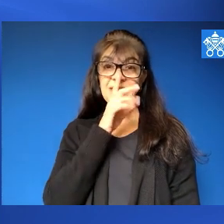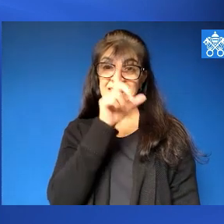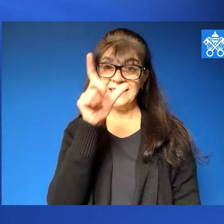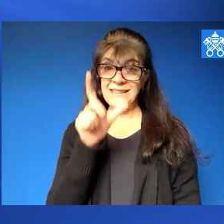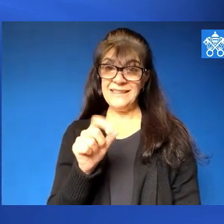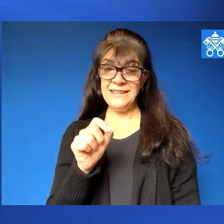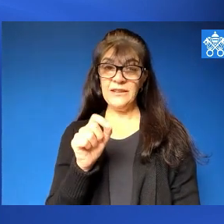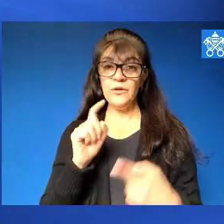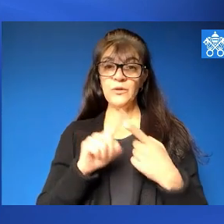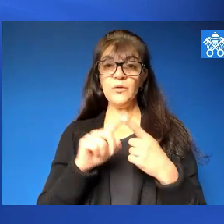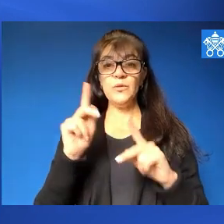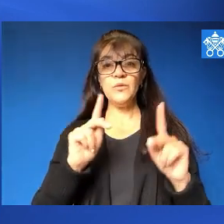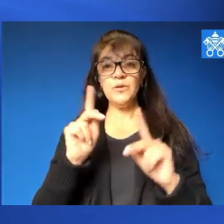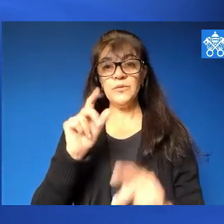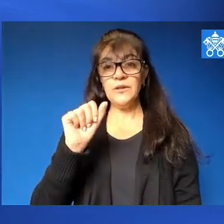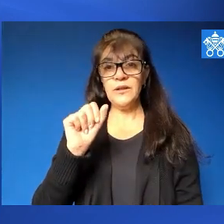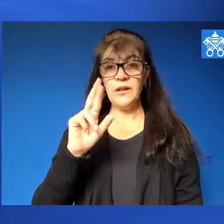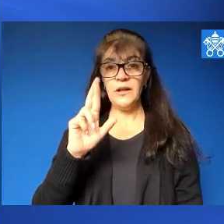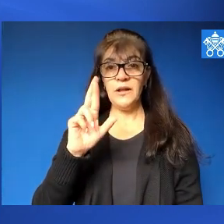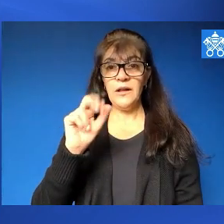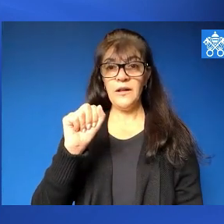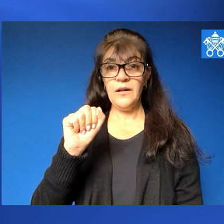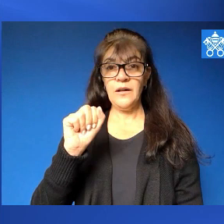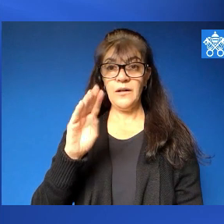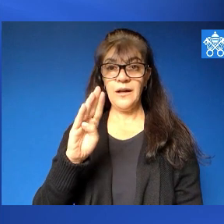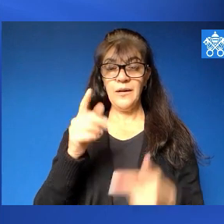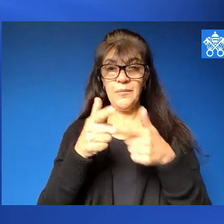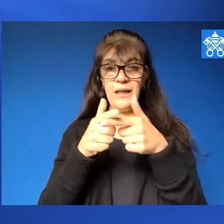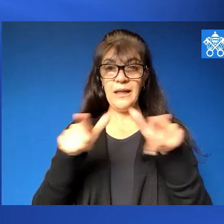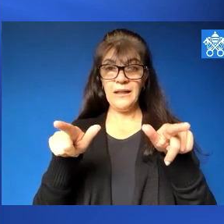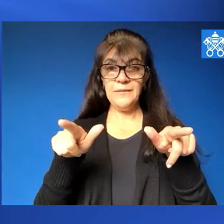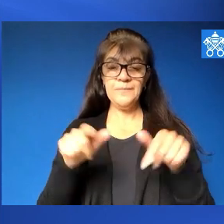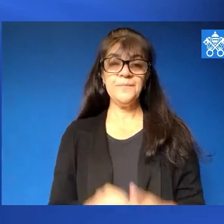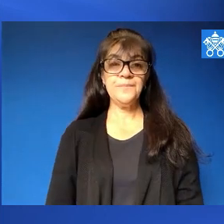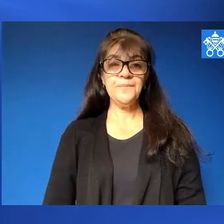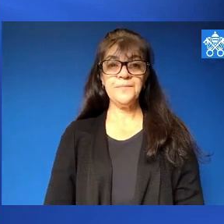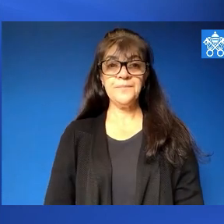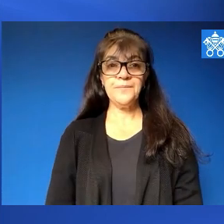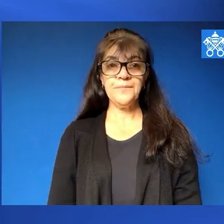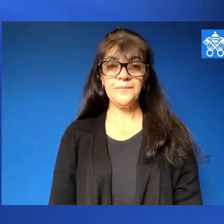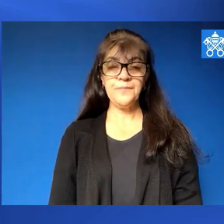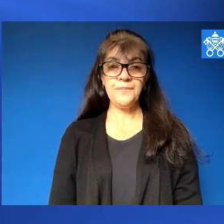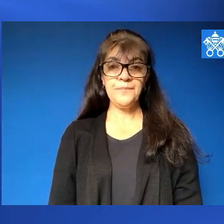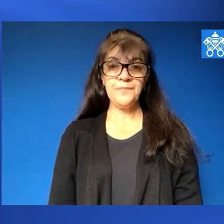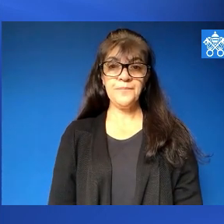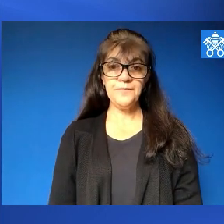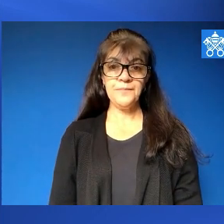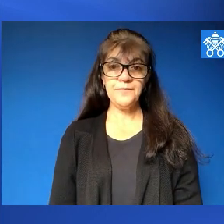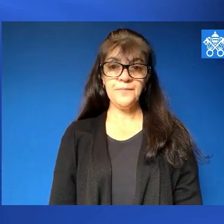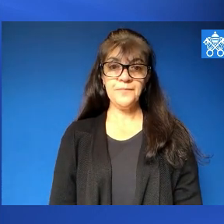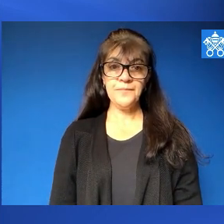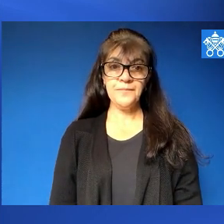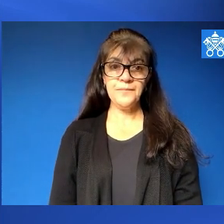araba. Viviamo una relazione di amicizia con il Signore, perché Egli è il nostro amico più grande e